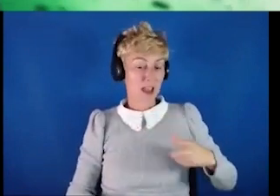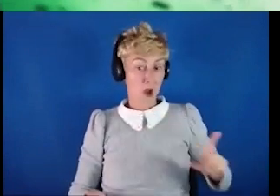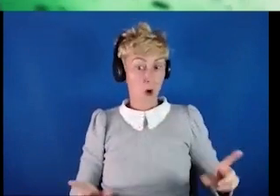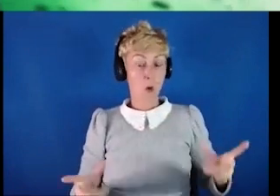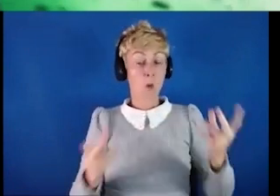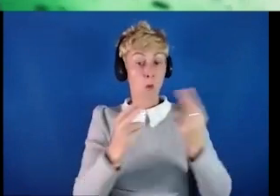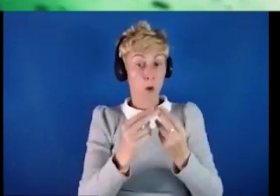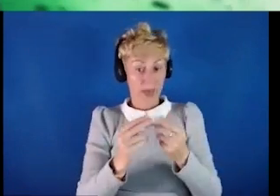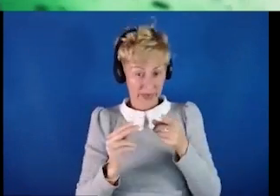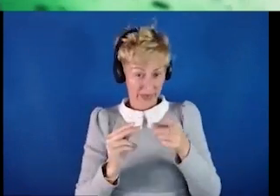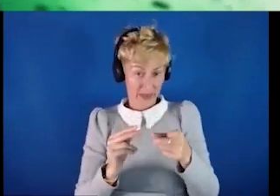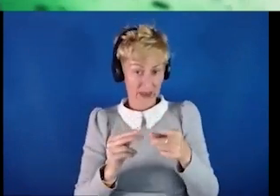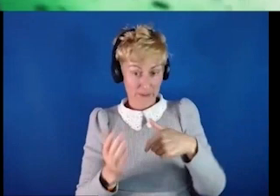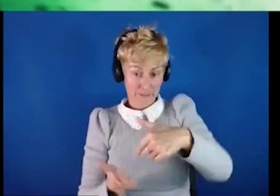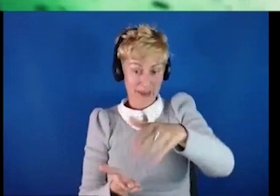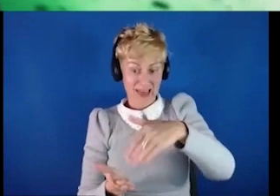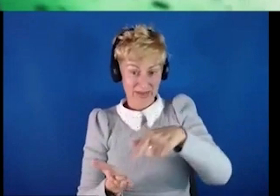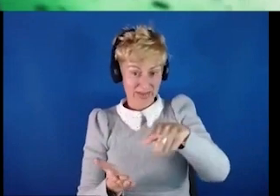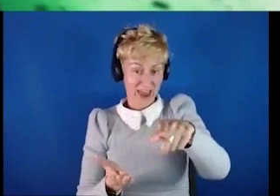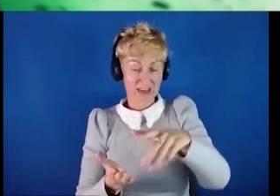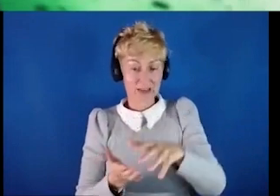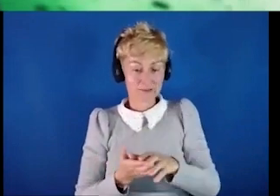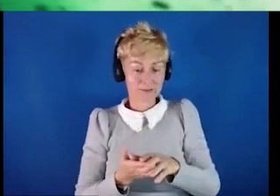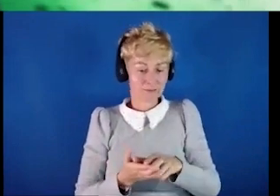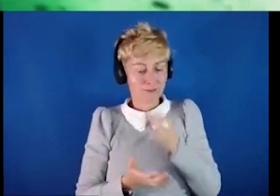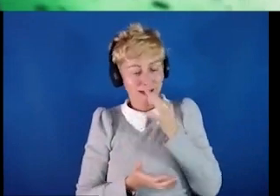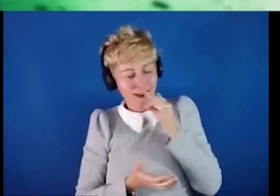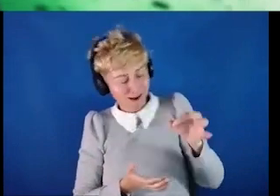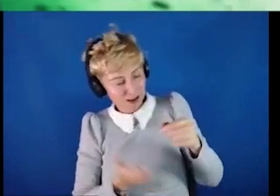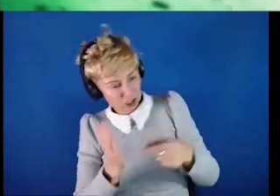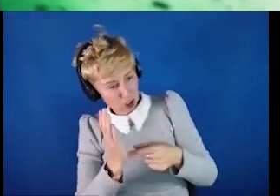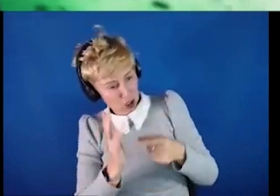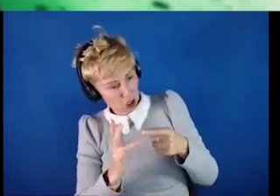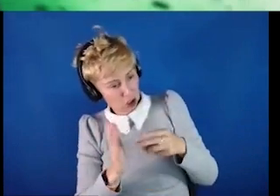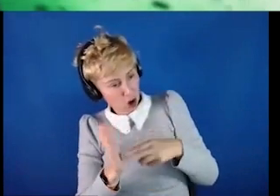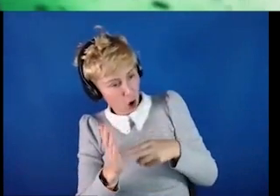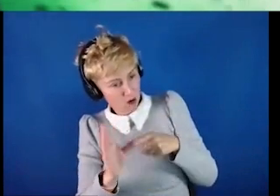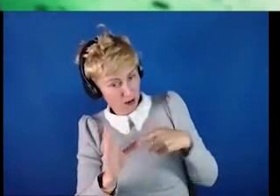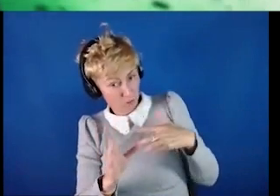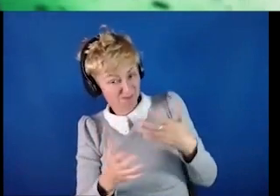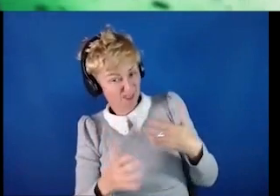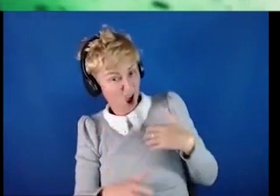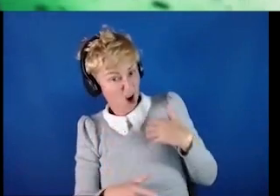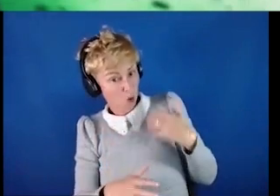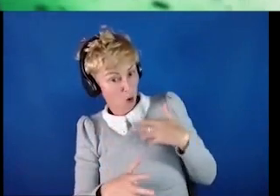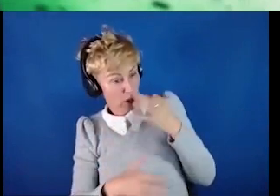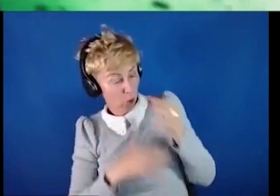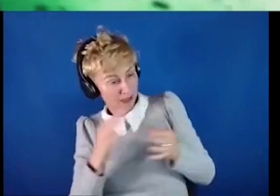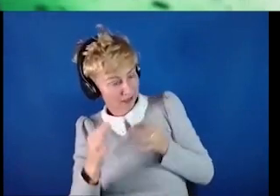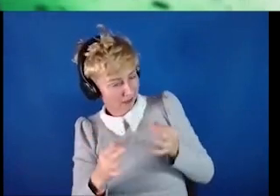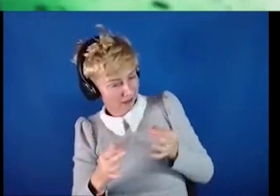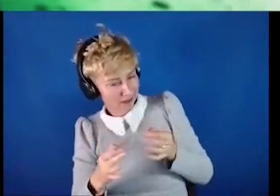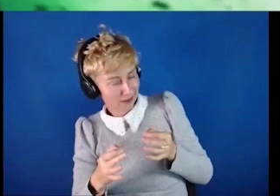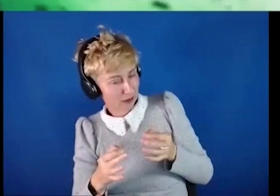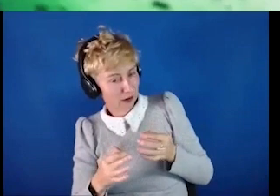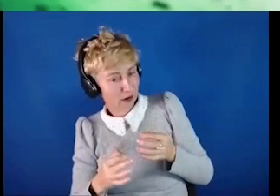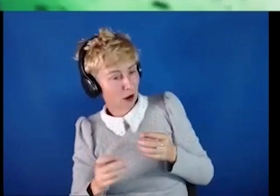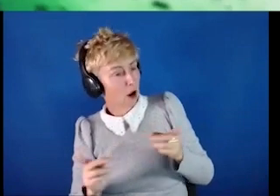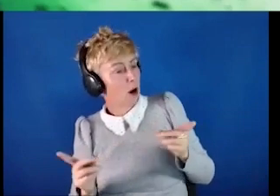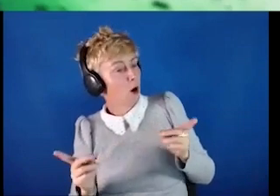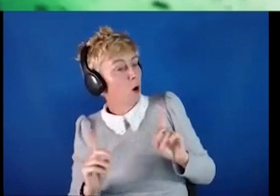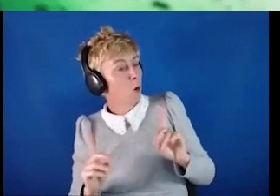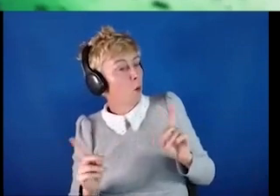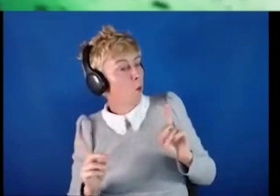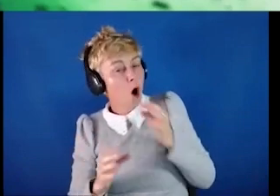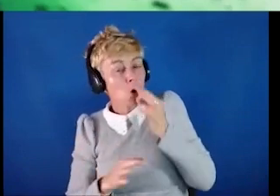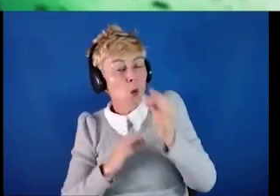was making and asked him sometimes quite annoying questions, I think, about what kind of